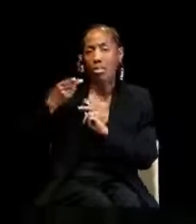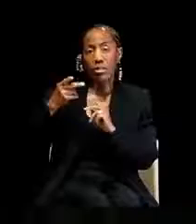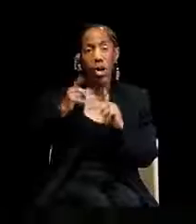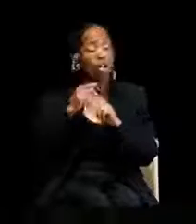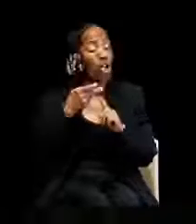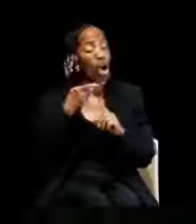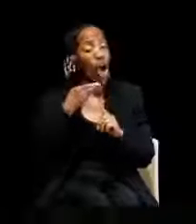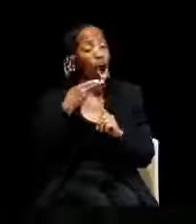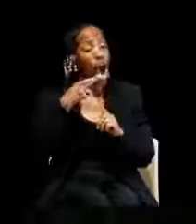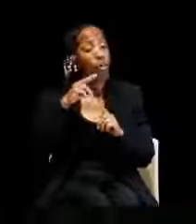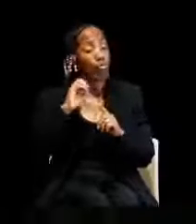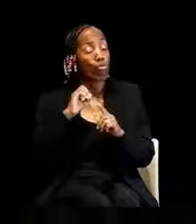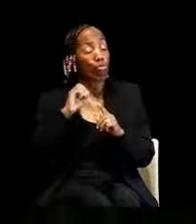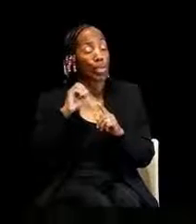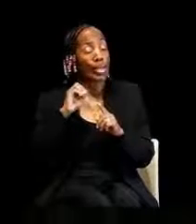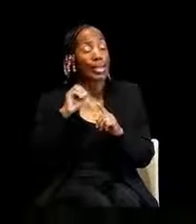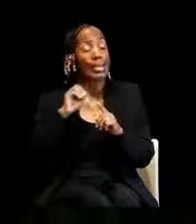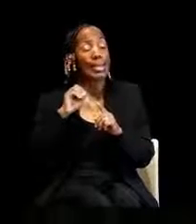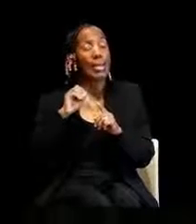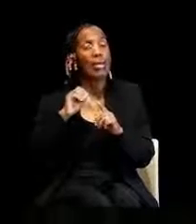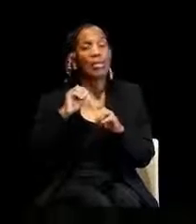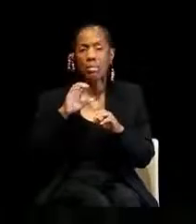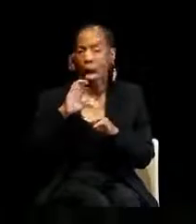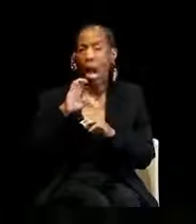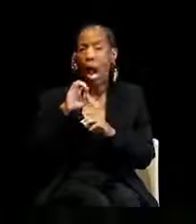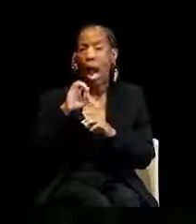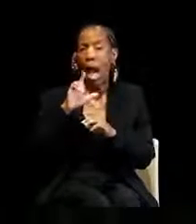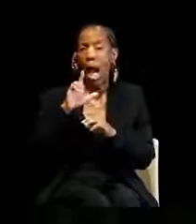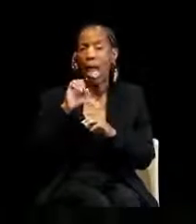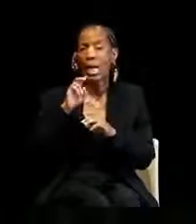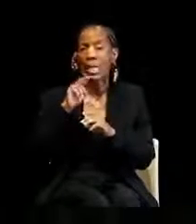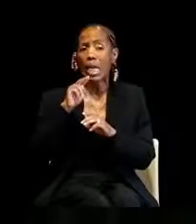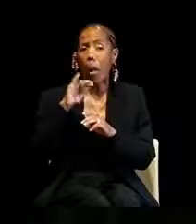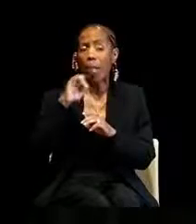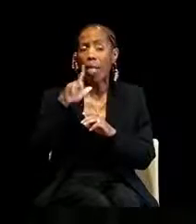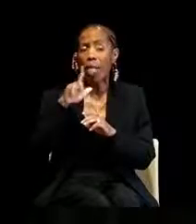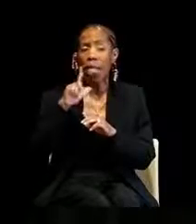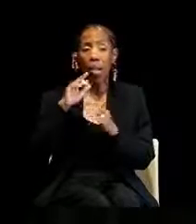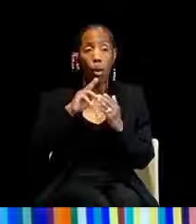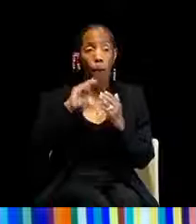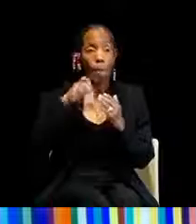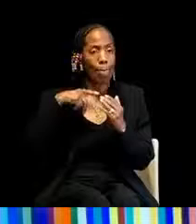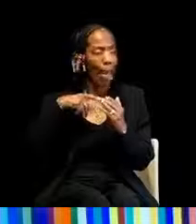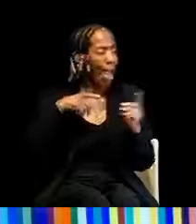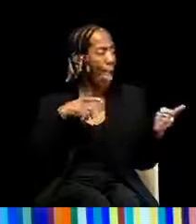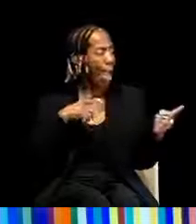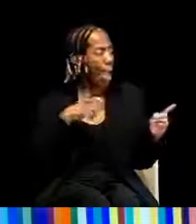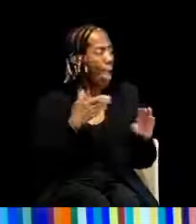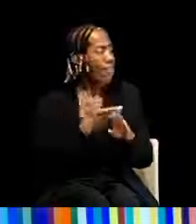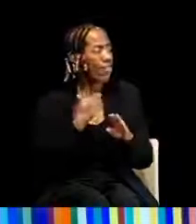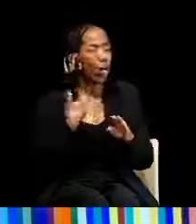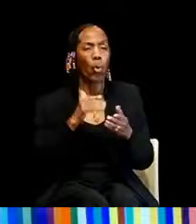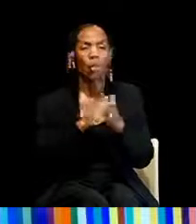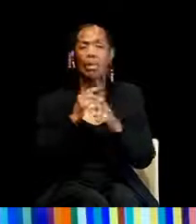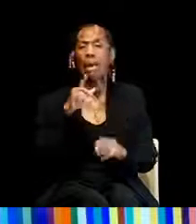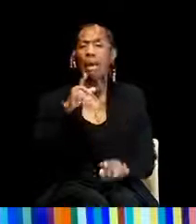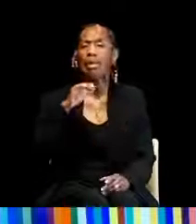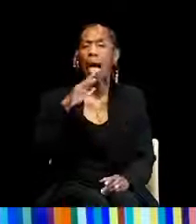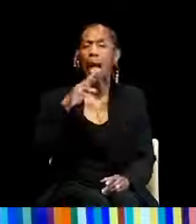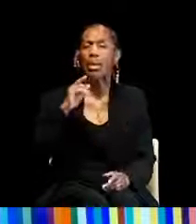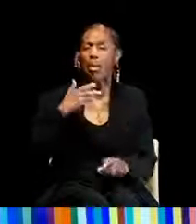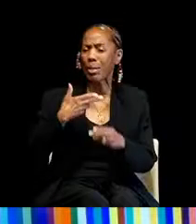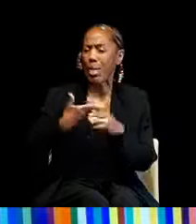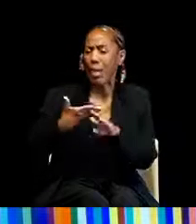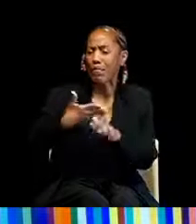pre-colonial map of Liberia, the Pepper Coast. And that is important too, because what were we called before we were Liberian? What were the things